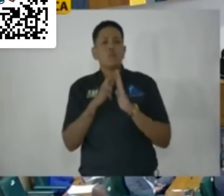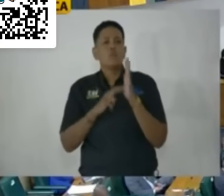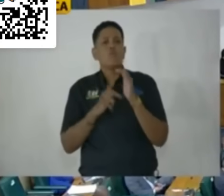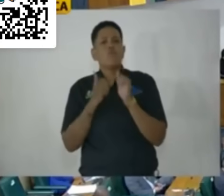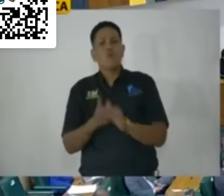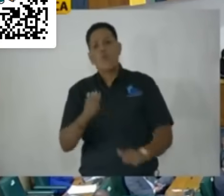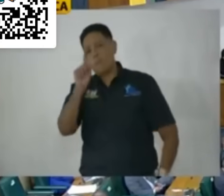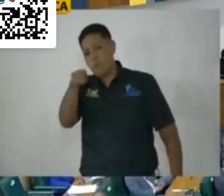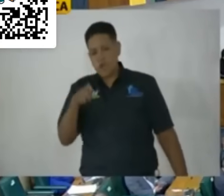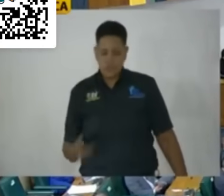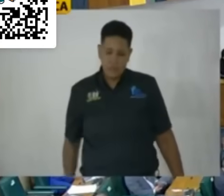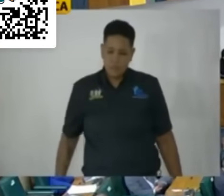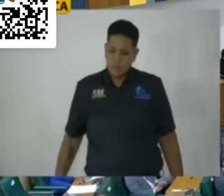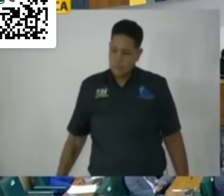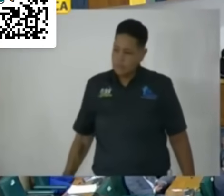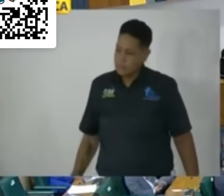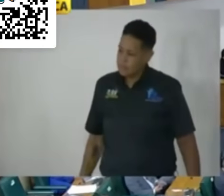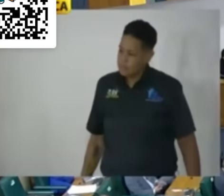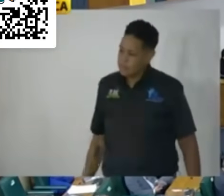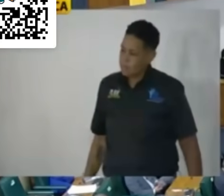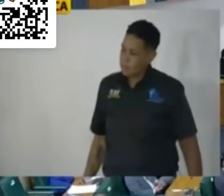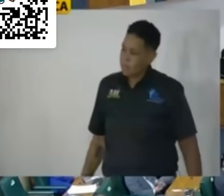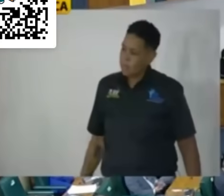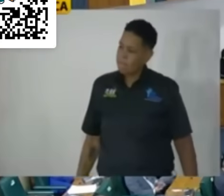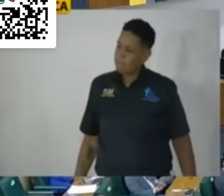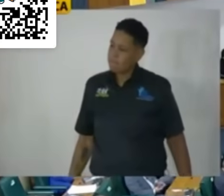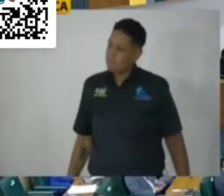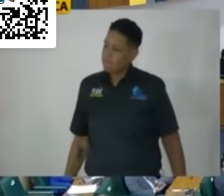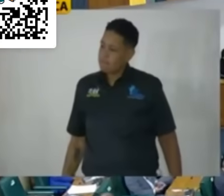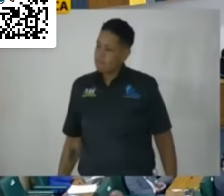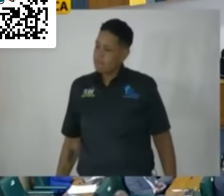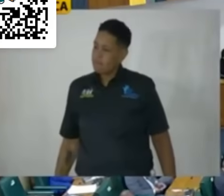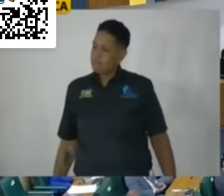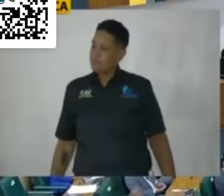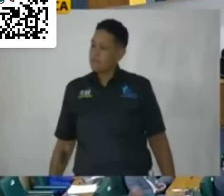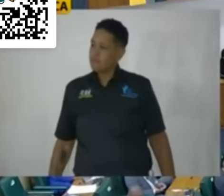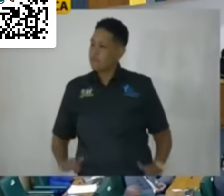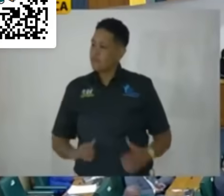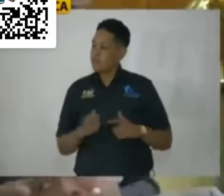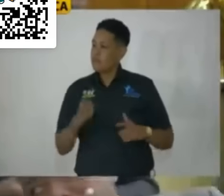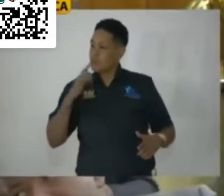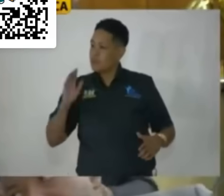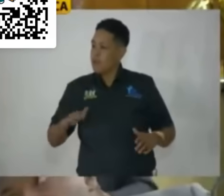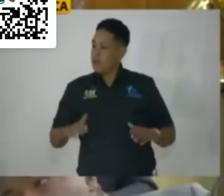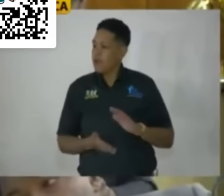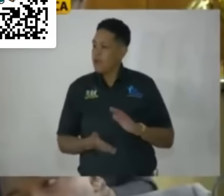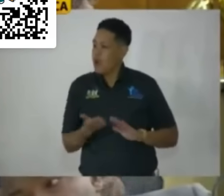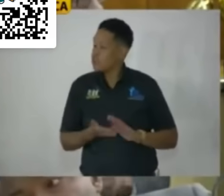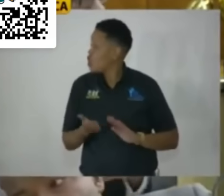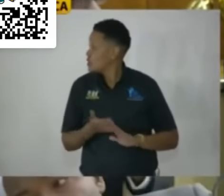orders in how this Parliament would be conducted.